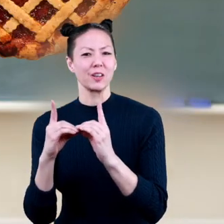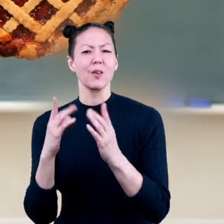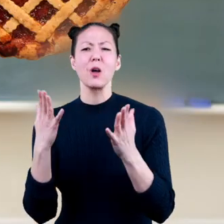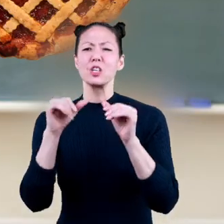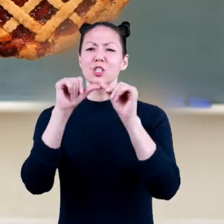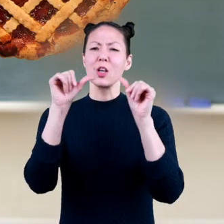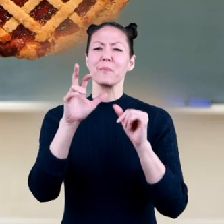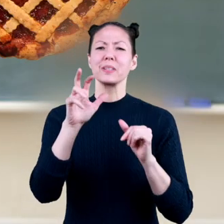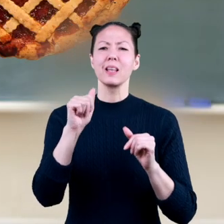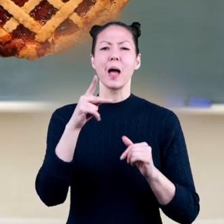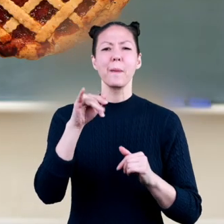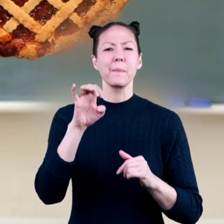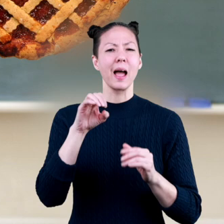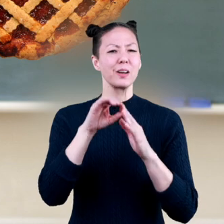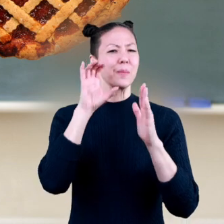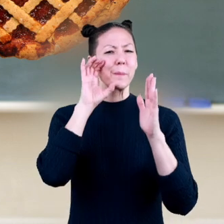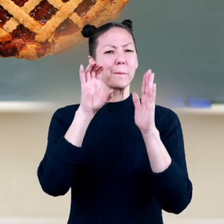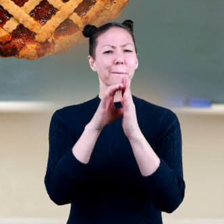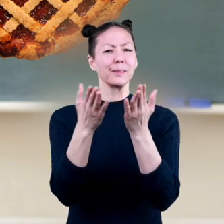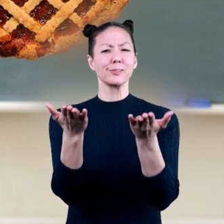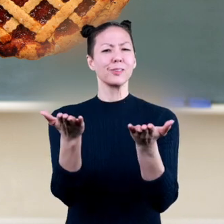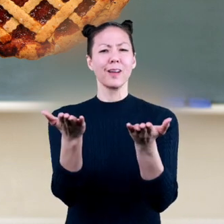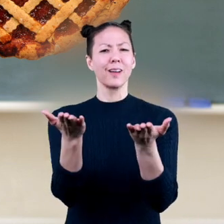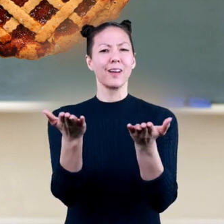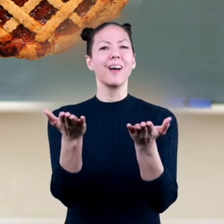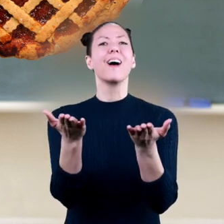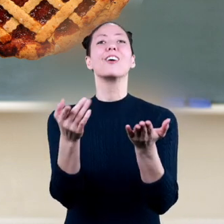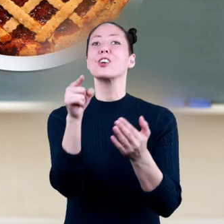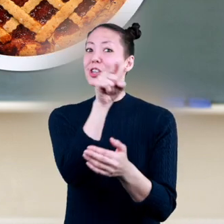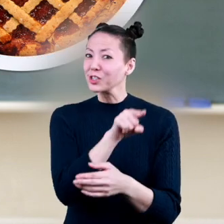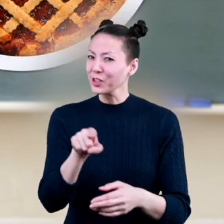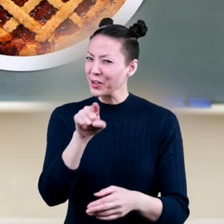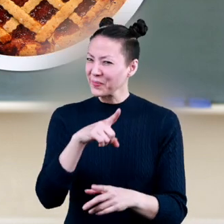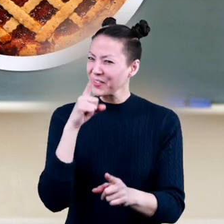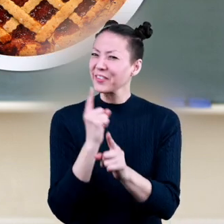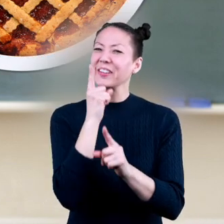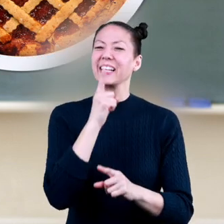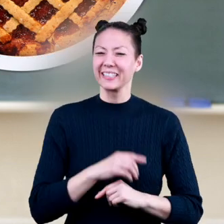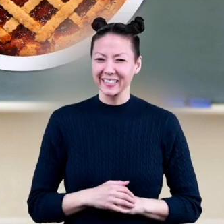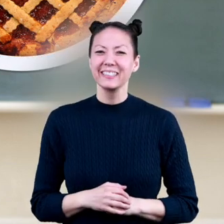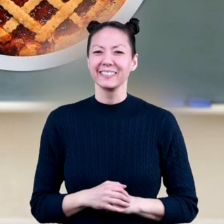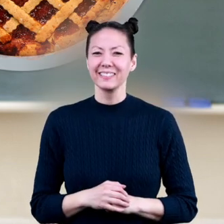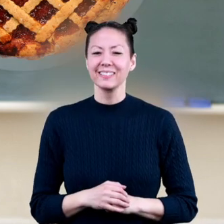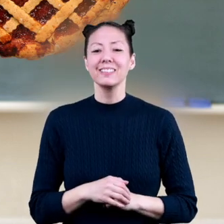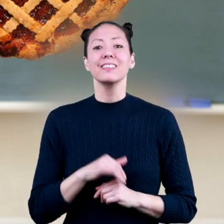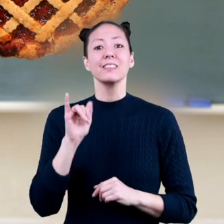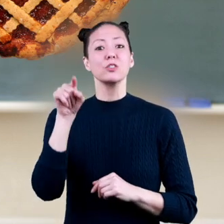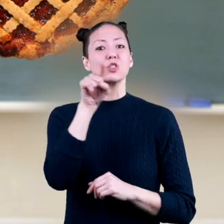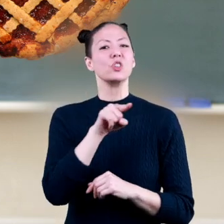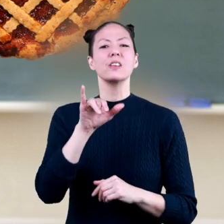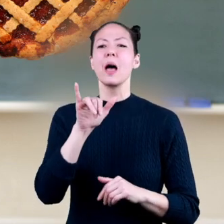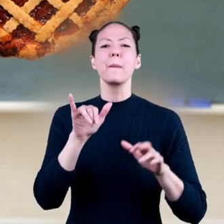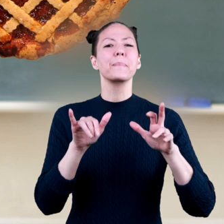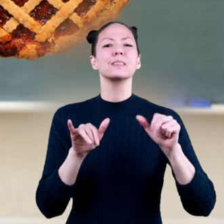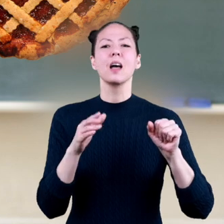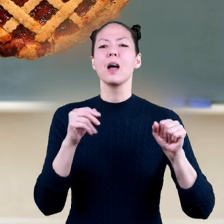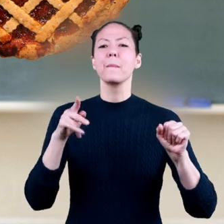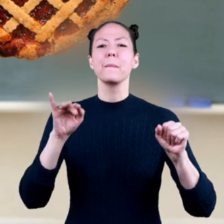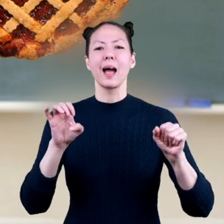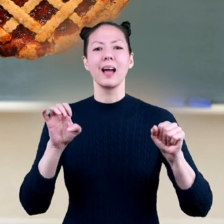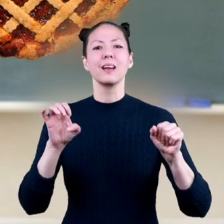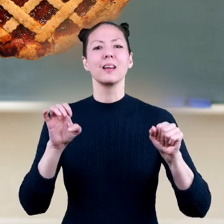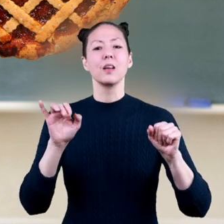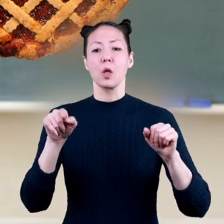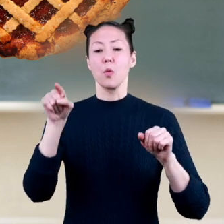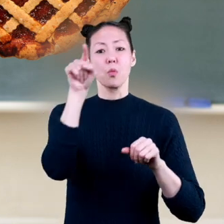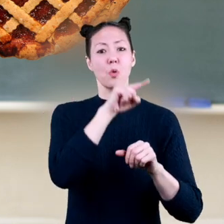is the shape of the pizza and pie in the pictures? You are correct if you said circle. Circles, just like the pizza and